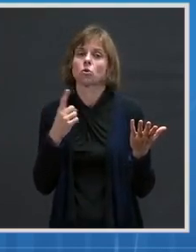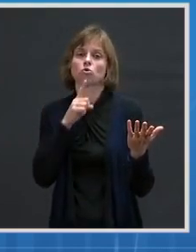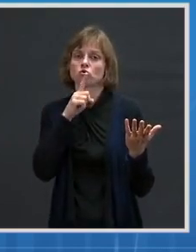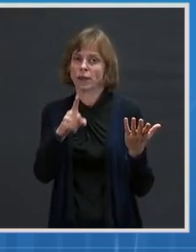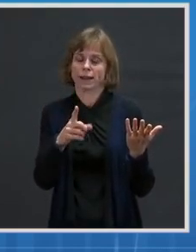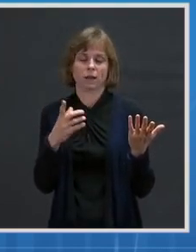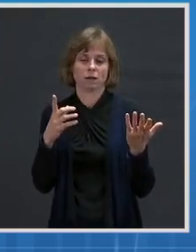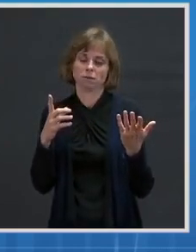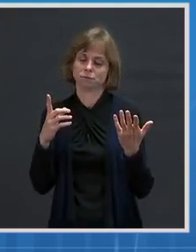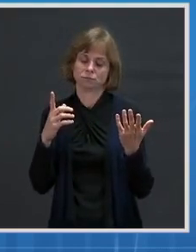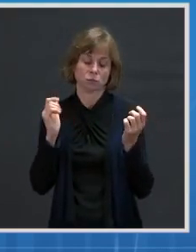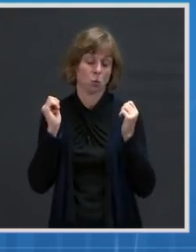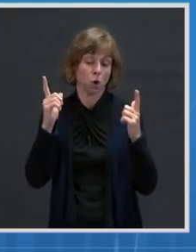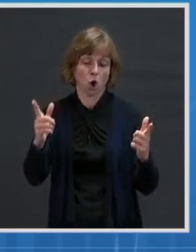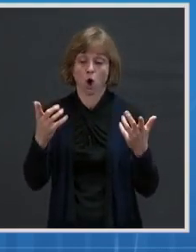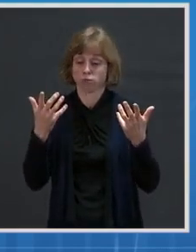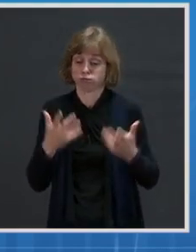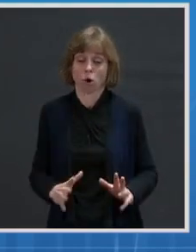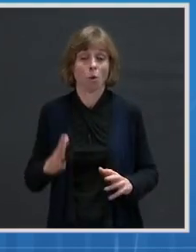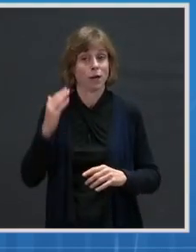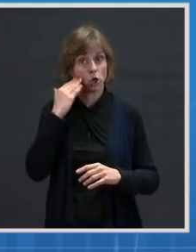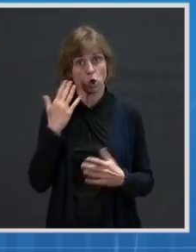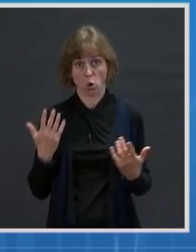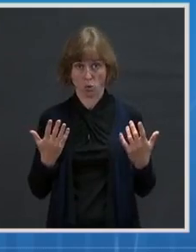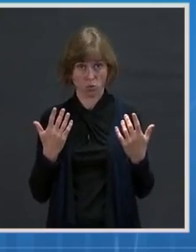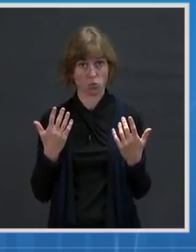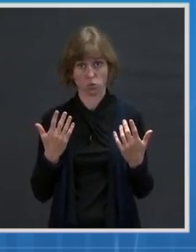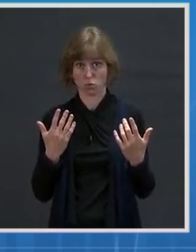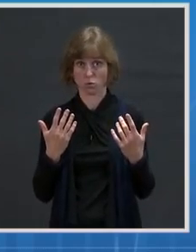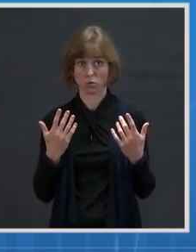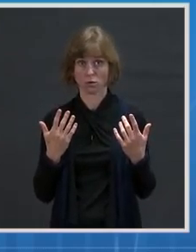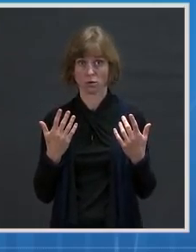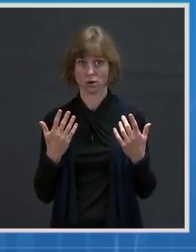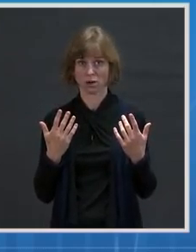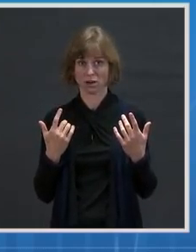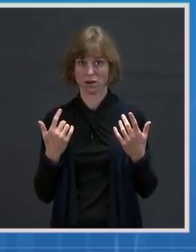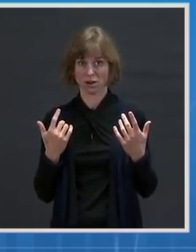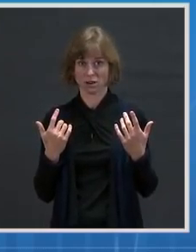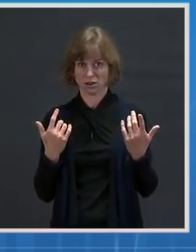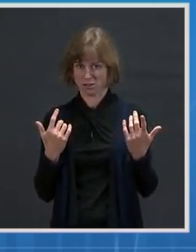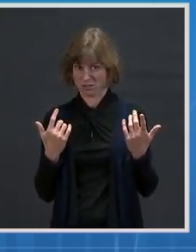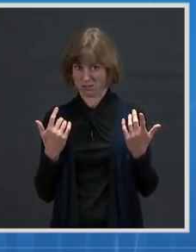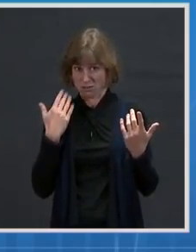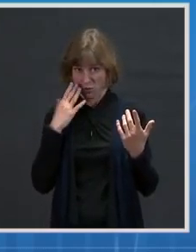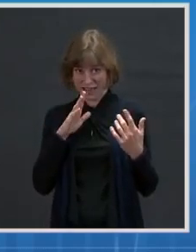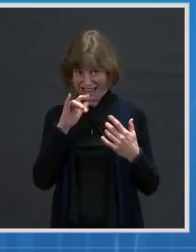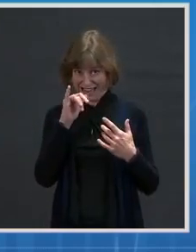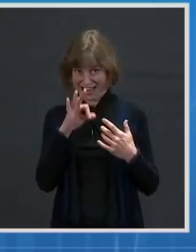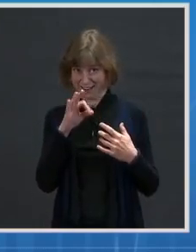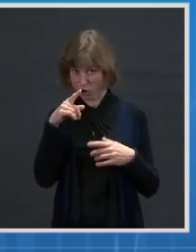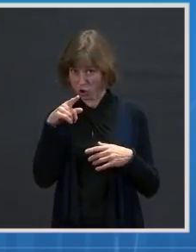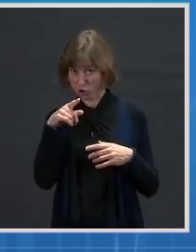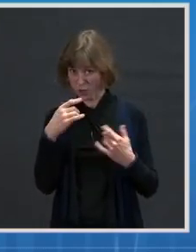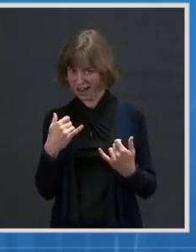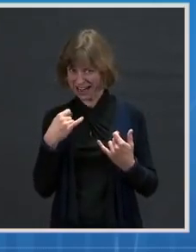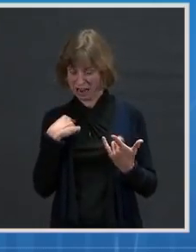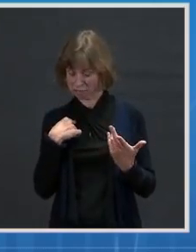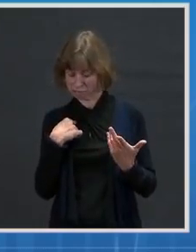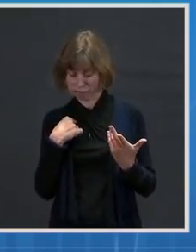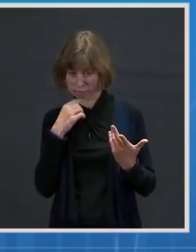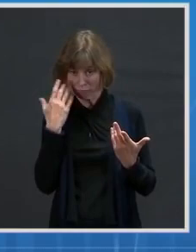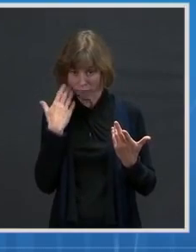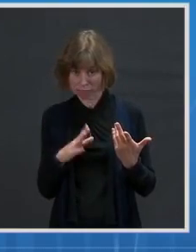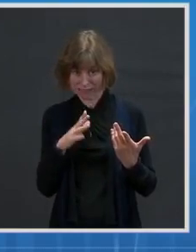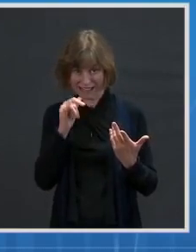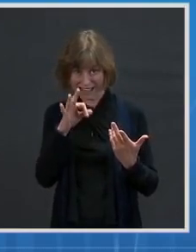we know, that at this point in time, it is unclear whether when you get vaccinated and you might be